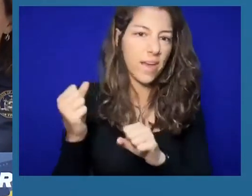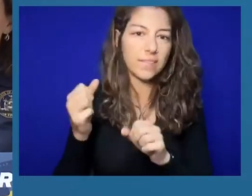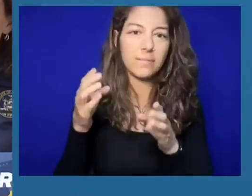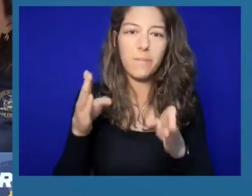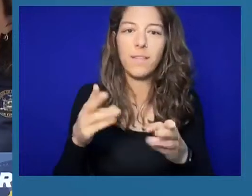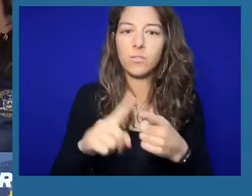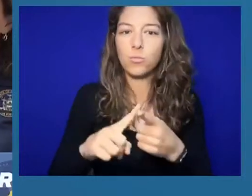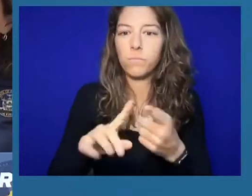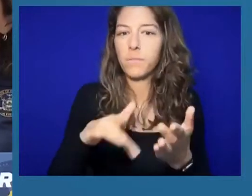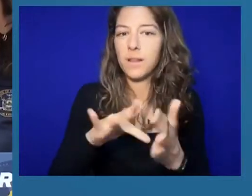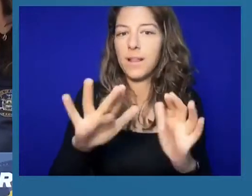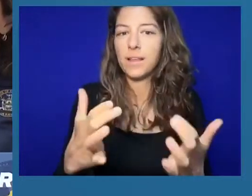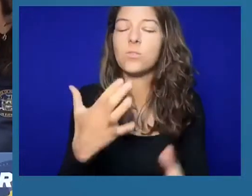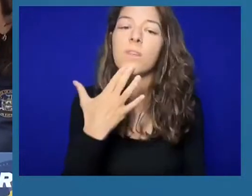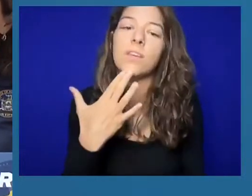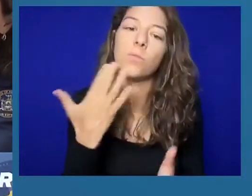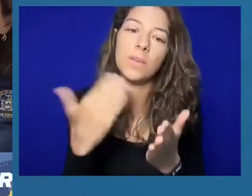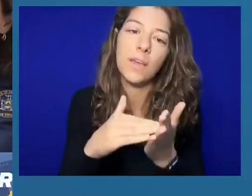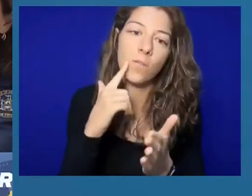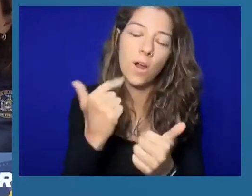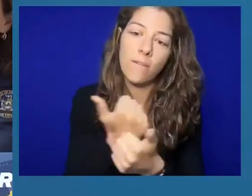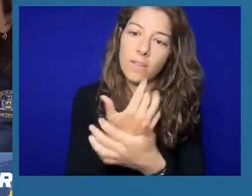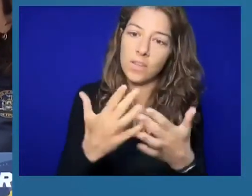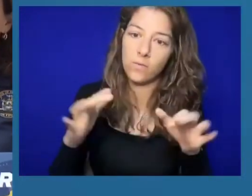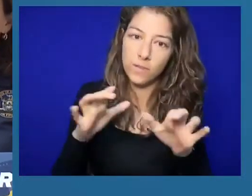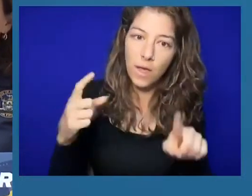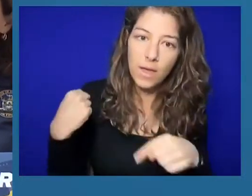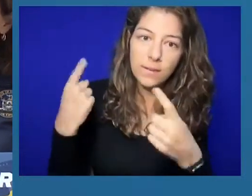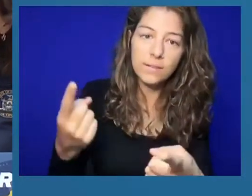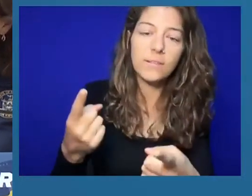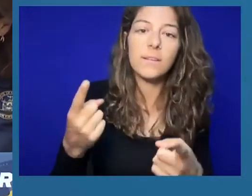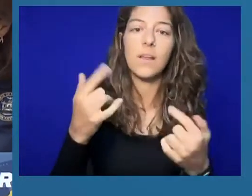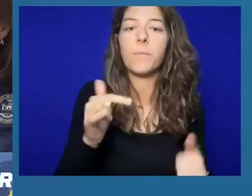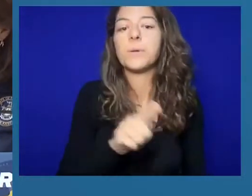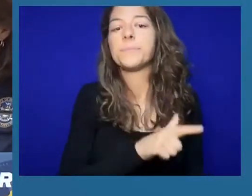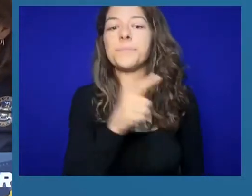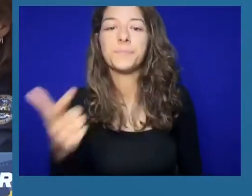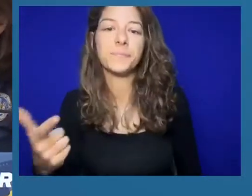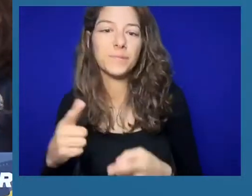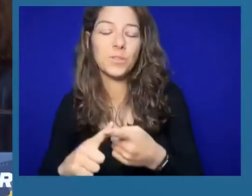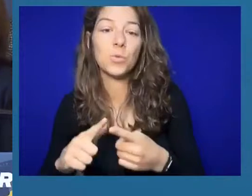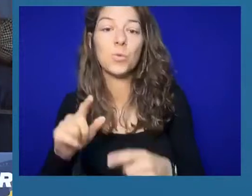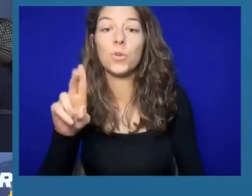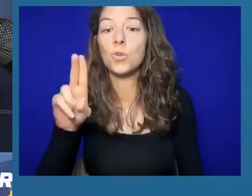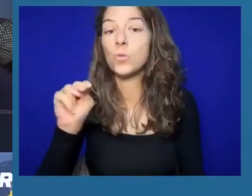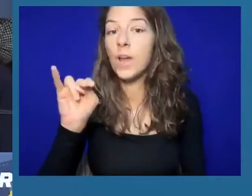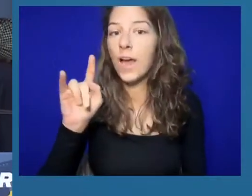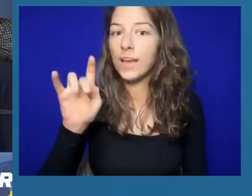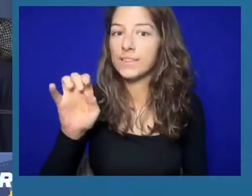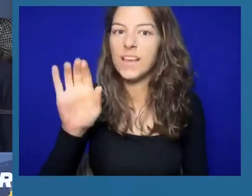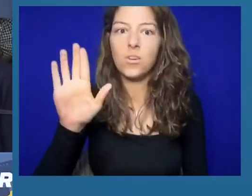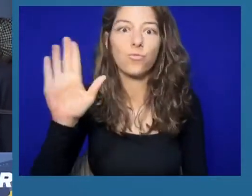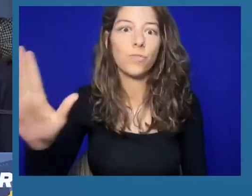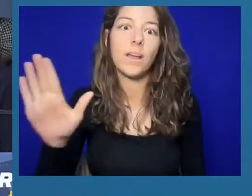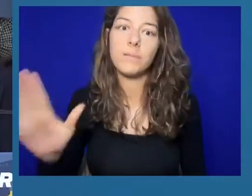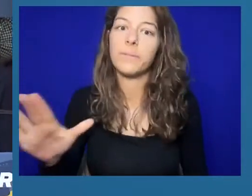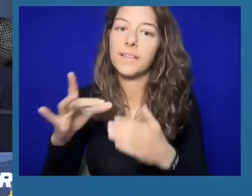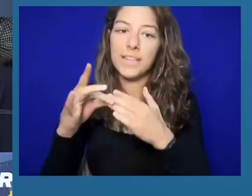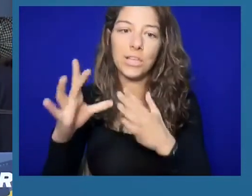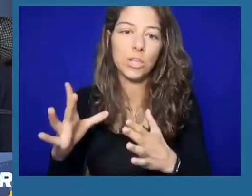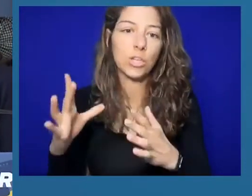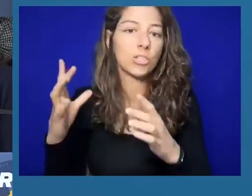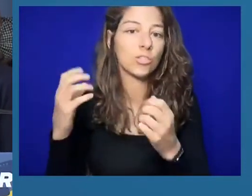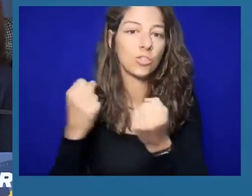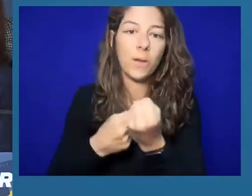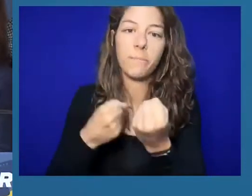class. So thank you again for everything that y'all have done. And now I'm going to turn it over to Unite's incredible leader and champion,